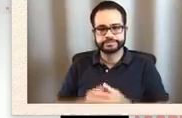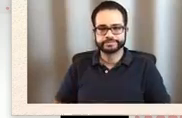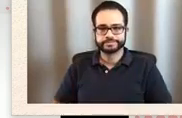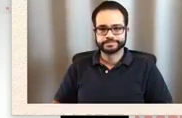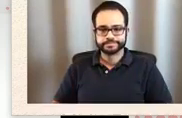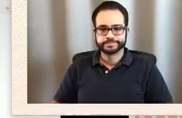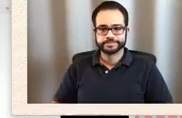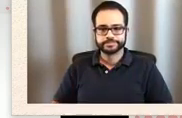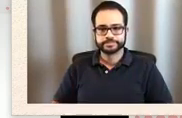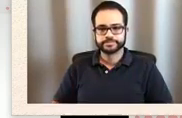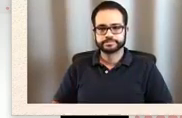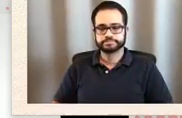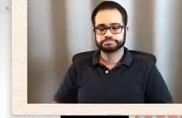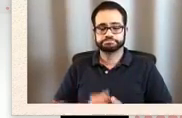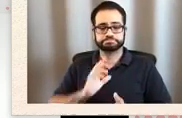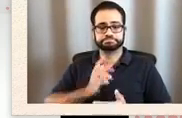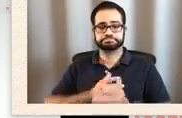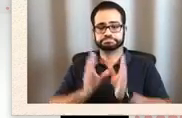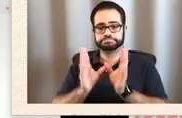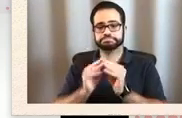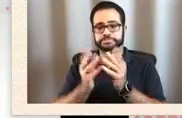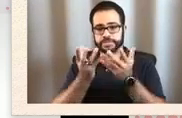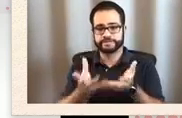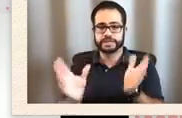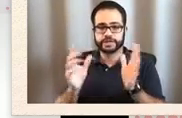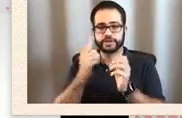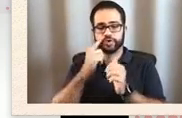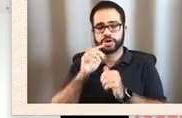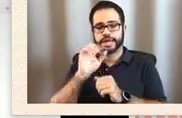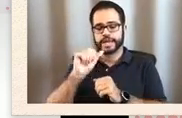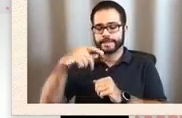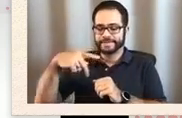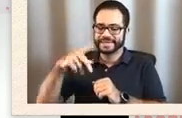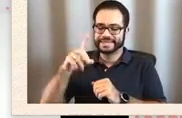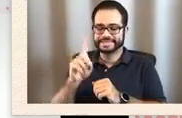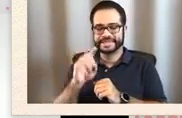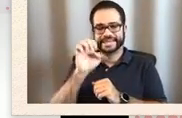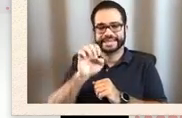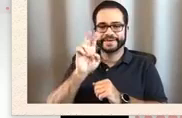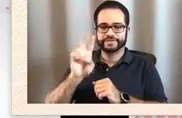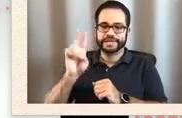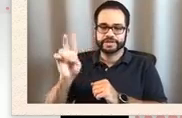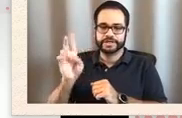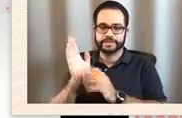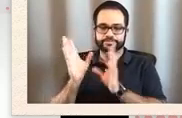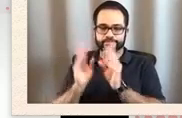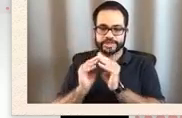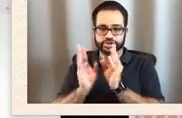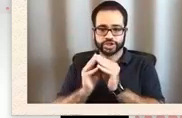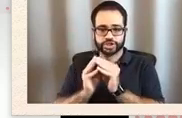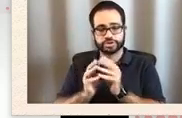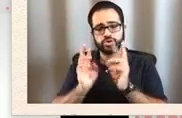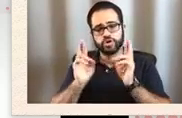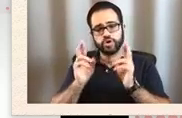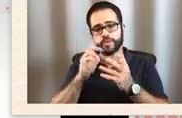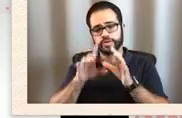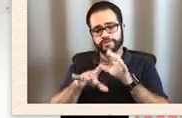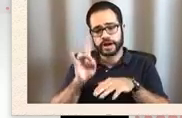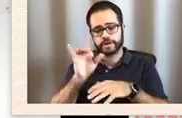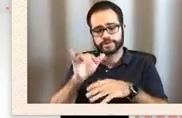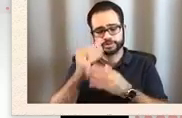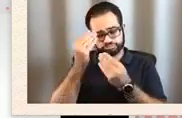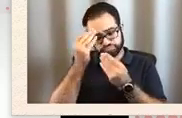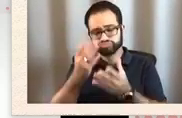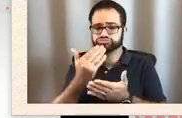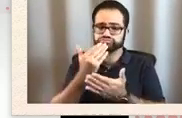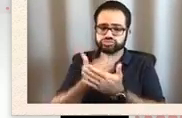This concludes the APD iConnect electronic visit verification presentation. We hope you found this information helpful. I